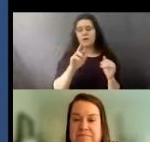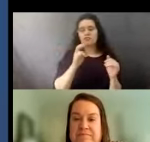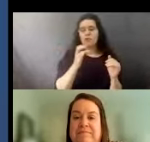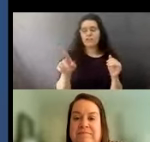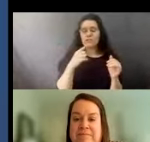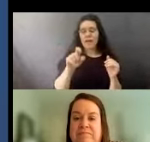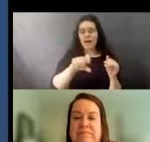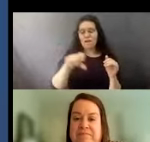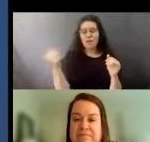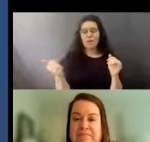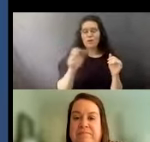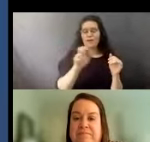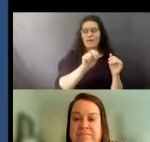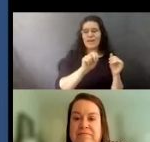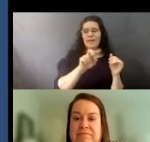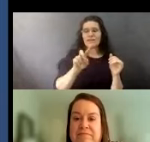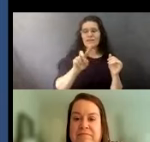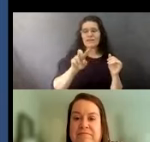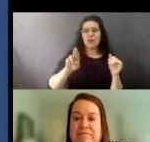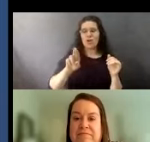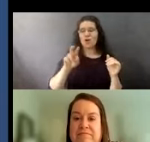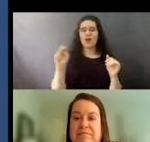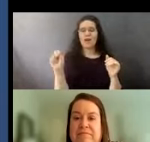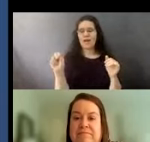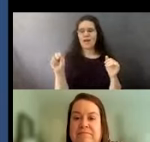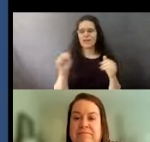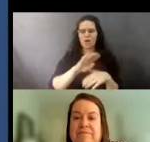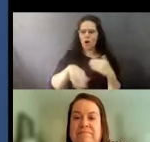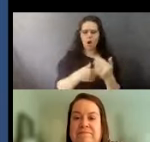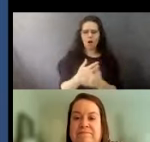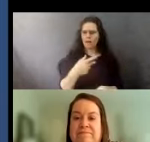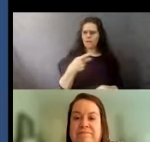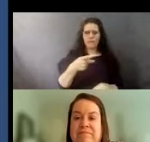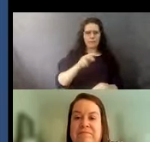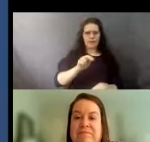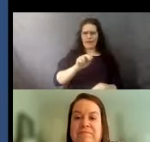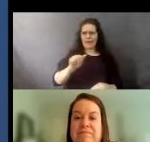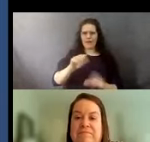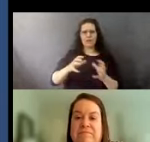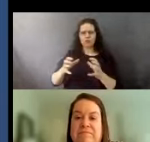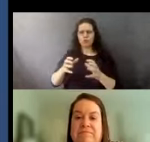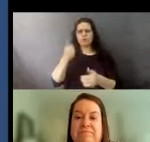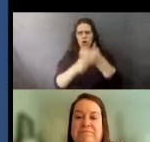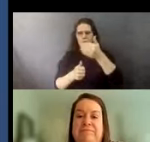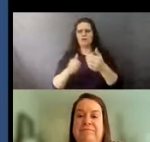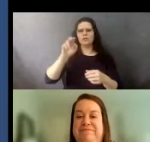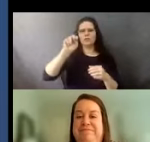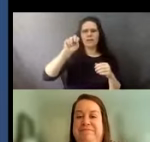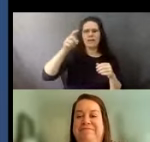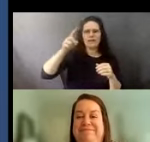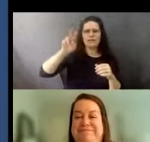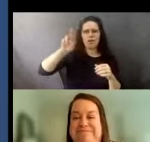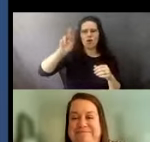the parent organization of all the PNAs. Equip for Equality is one of the PNAs that are not